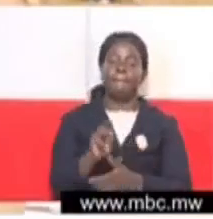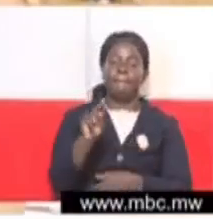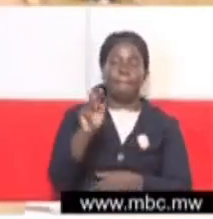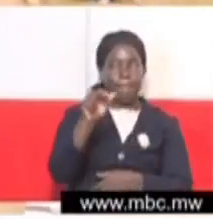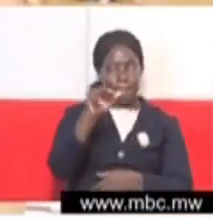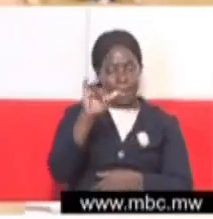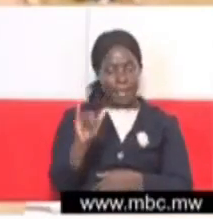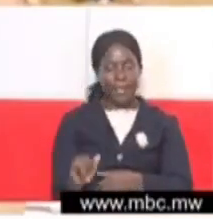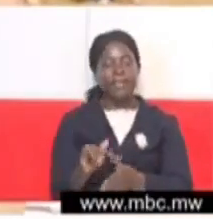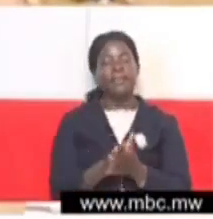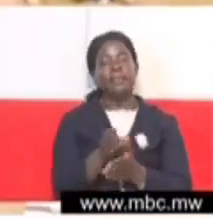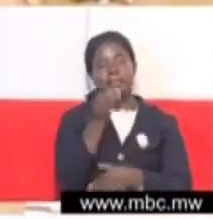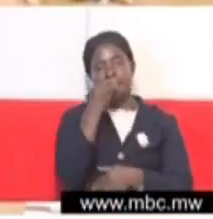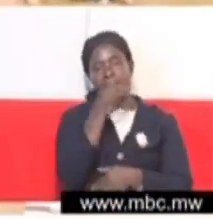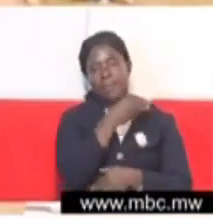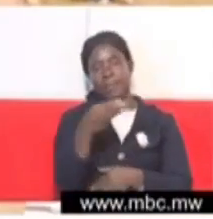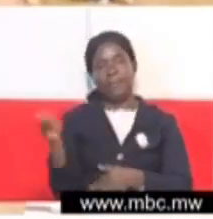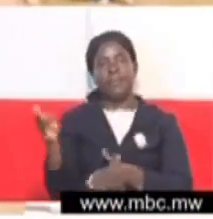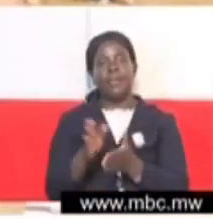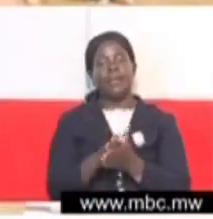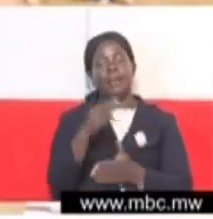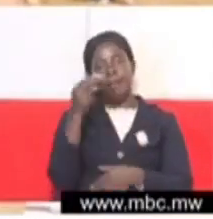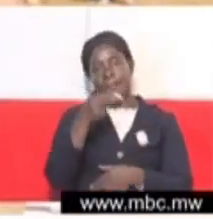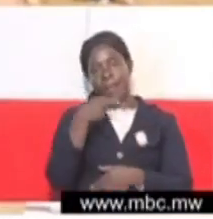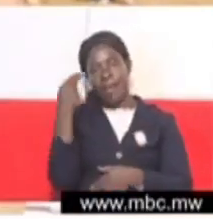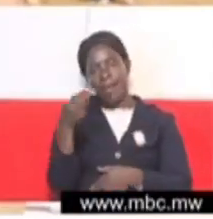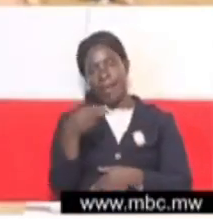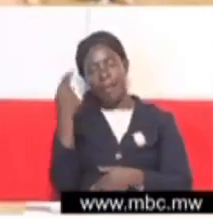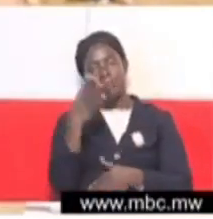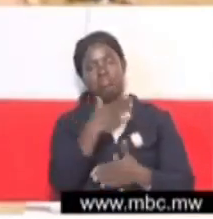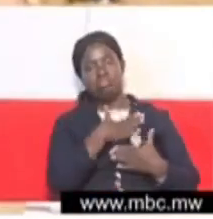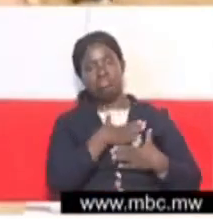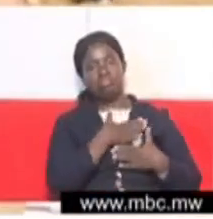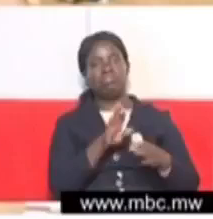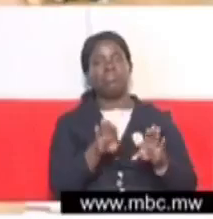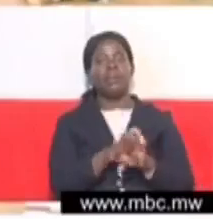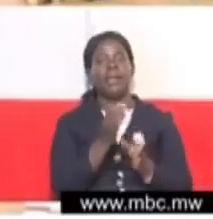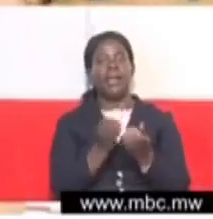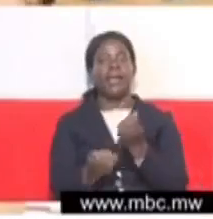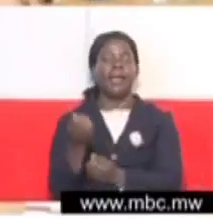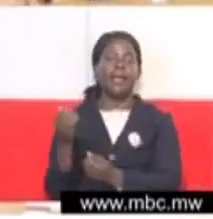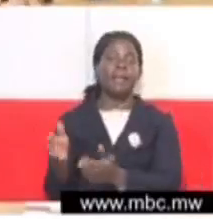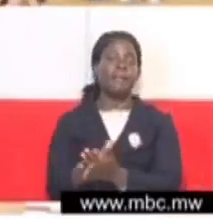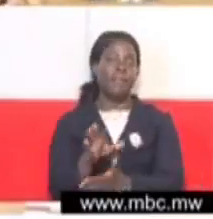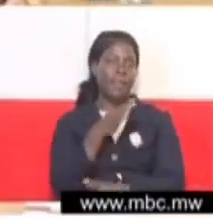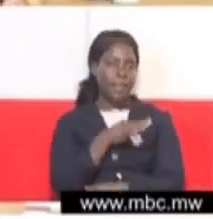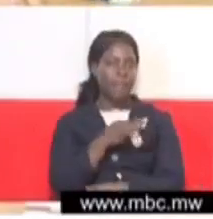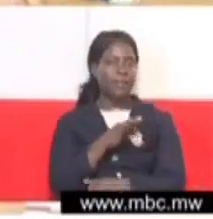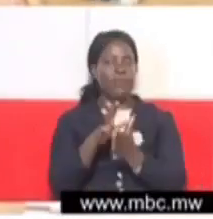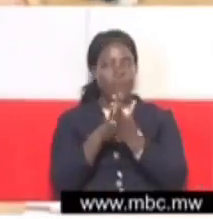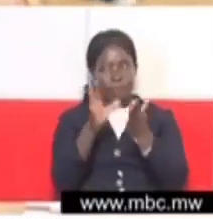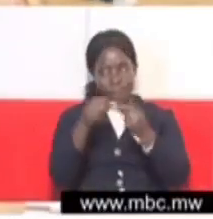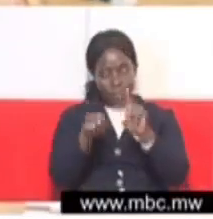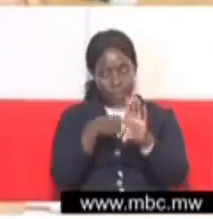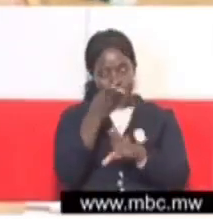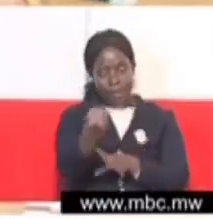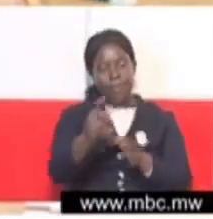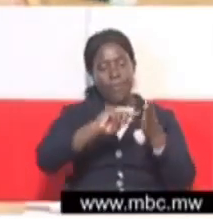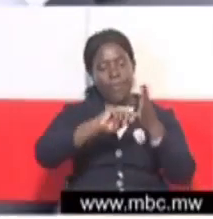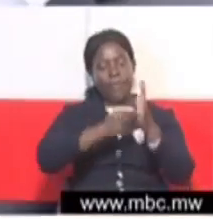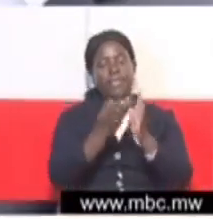know, Likoni power to other schools. We believe that these children can also benefit from that. And the other thing